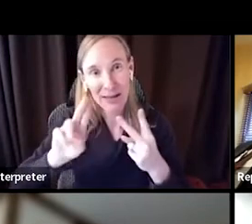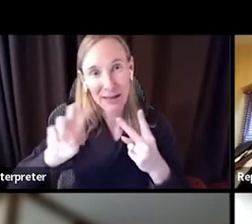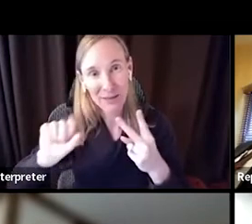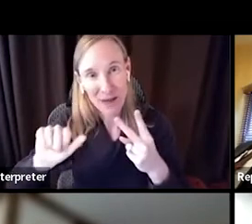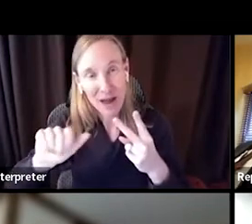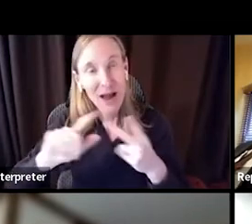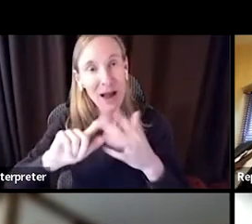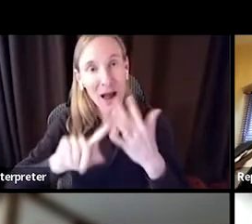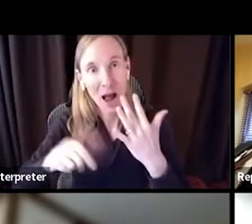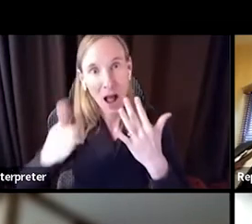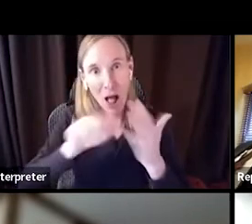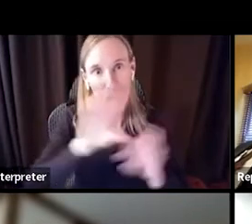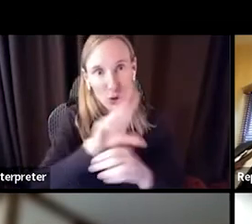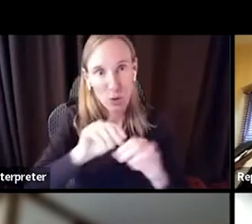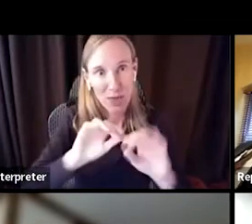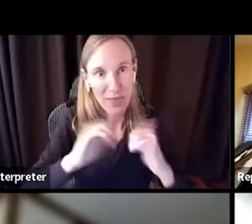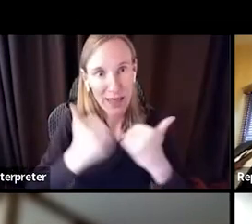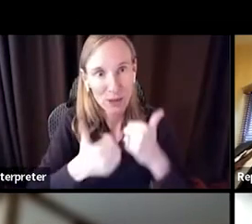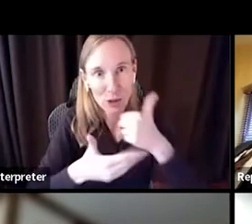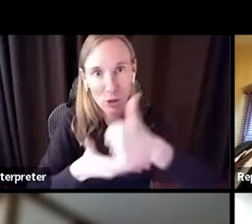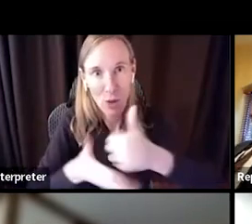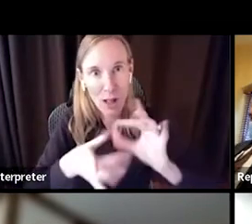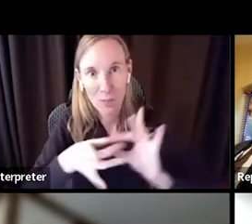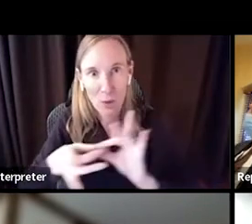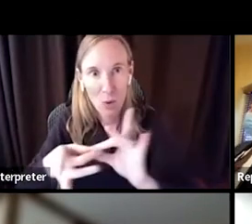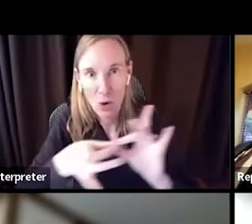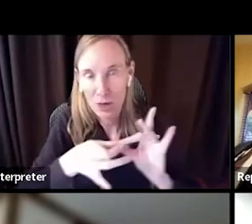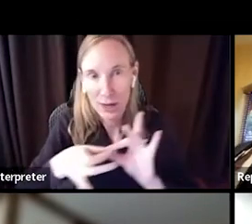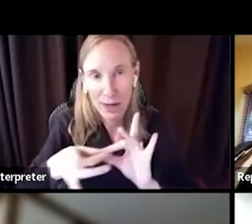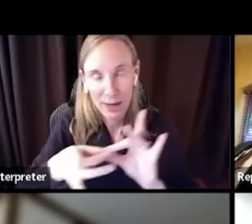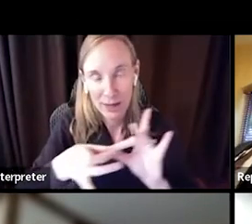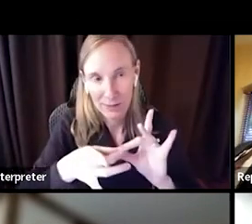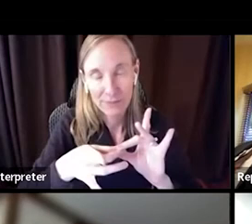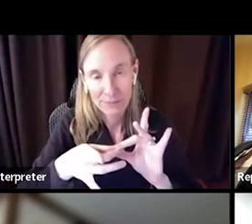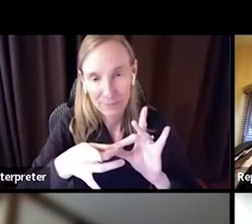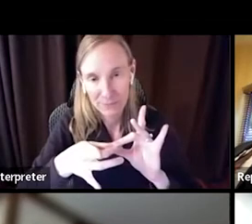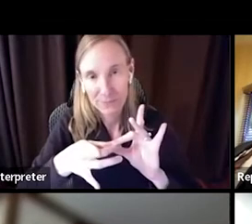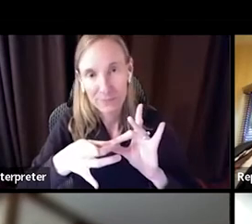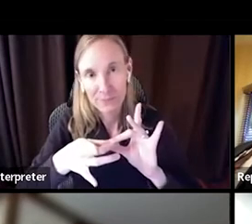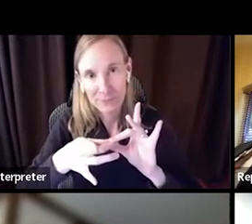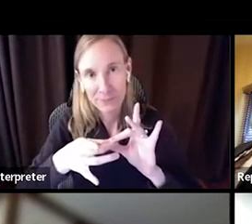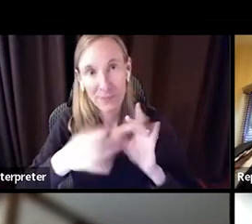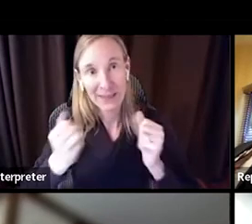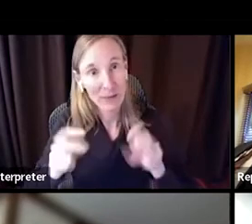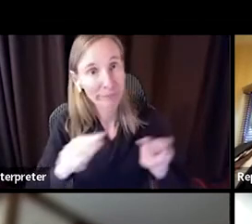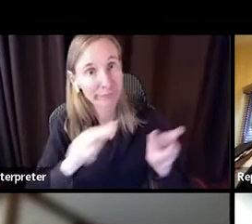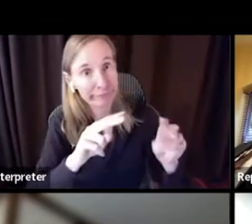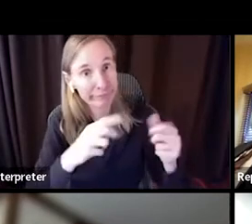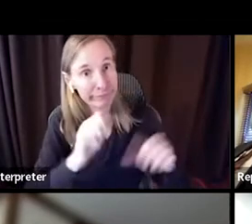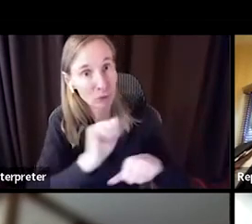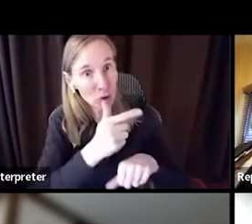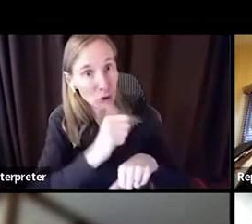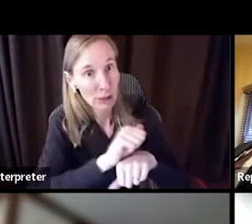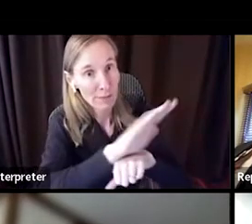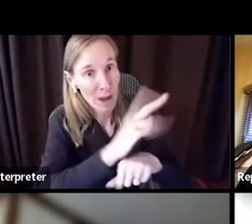in the agency to coordinate all this. We will then be looking to the Green Mountain Care Board,